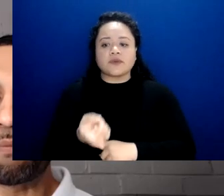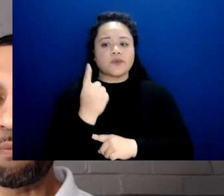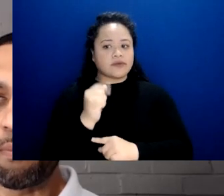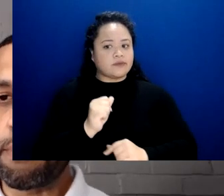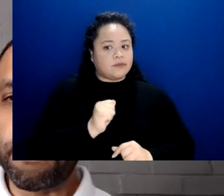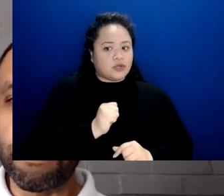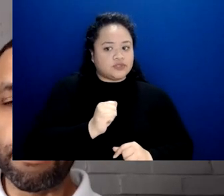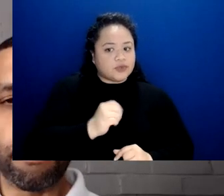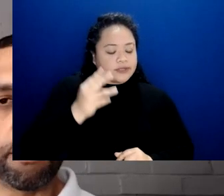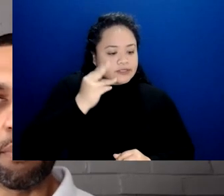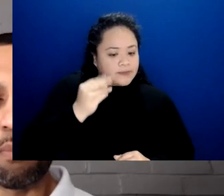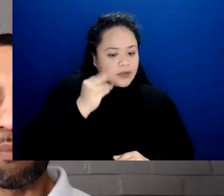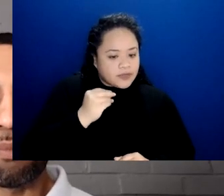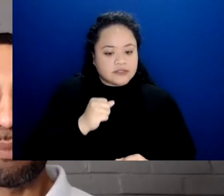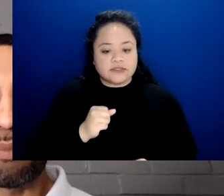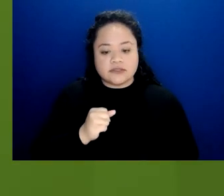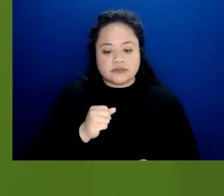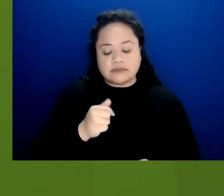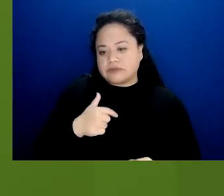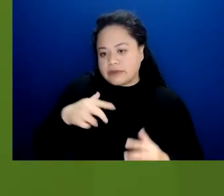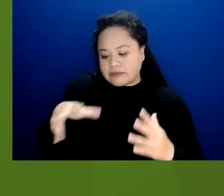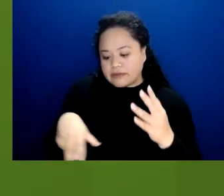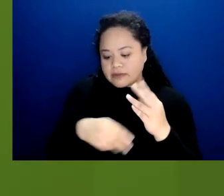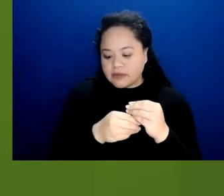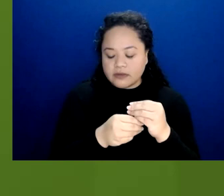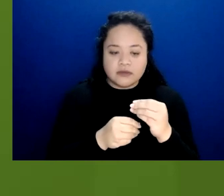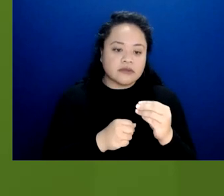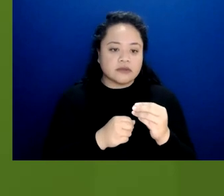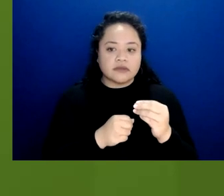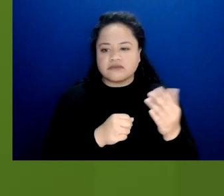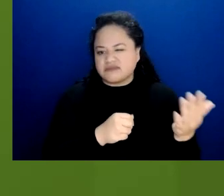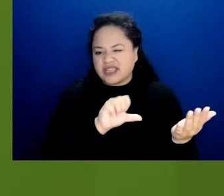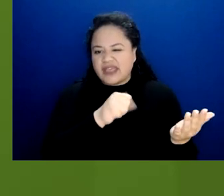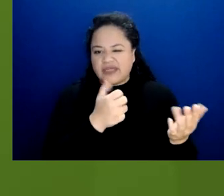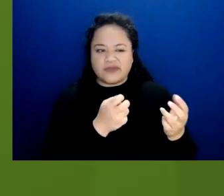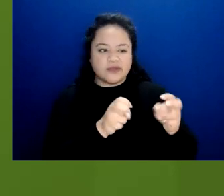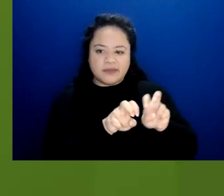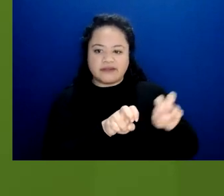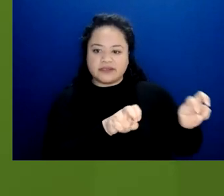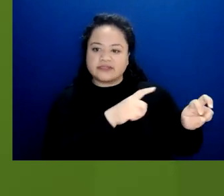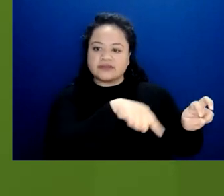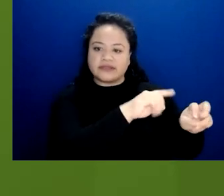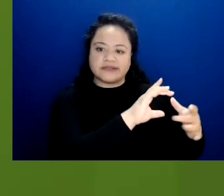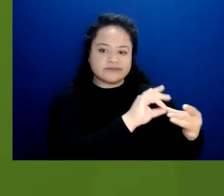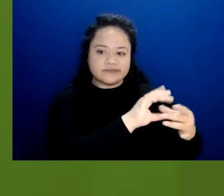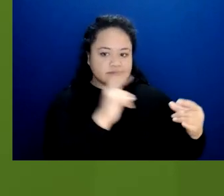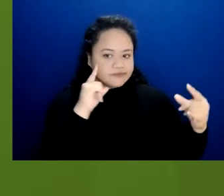think, bring it a couple, what my panelists just shared kind of down, is, you know, growing